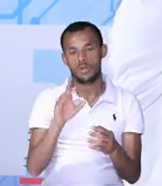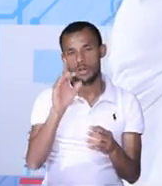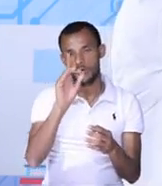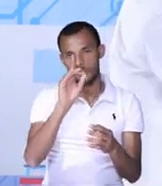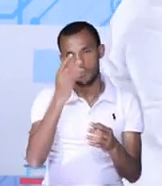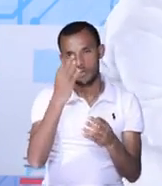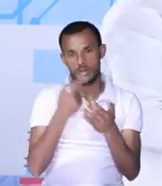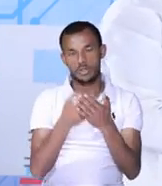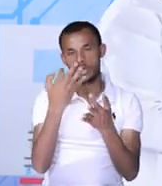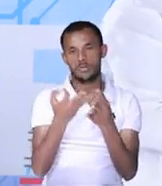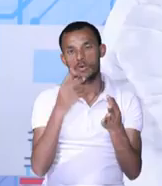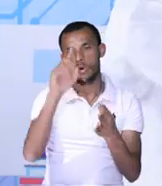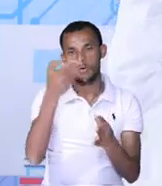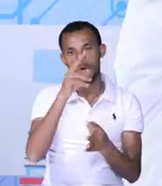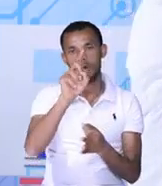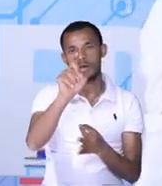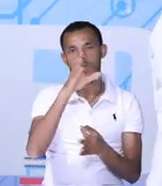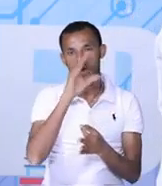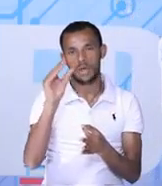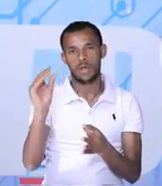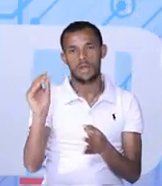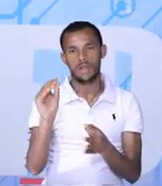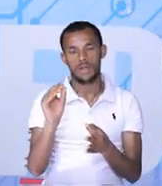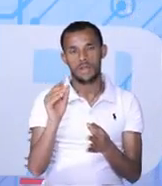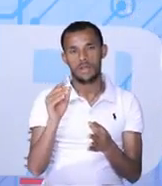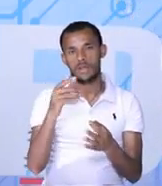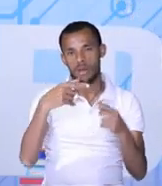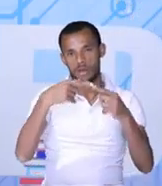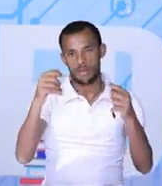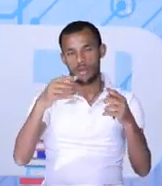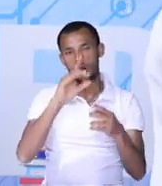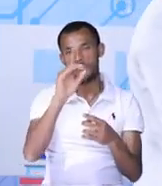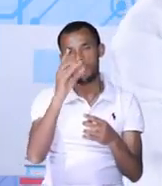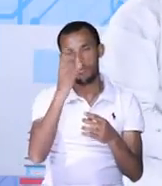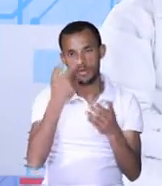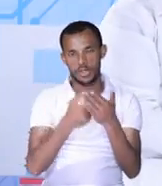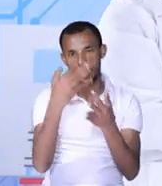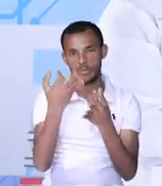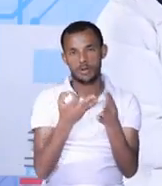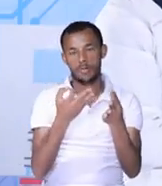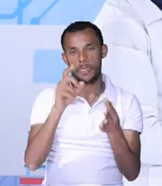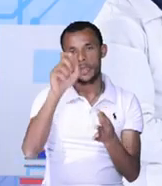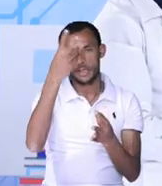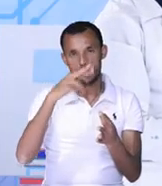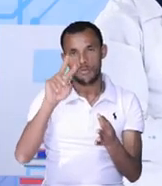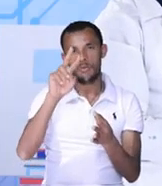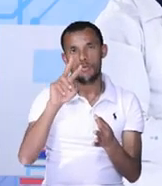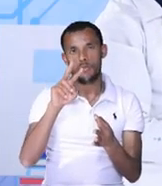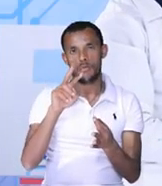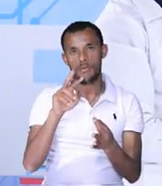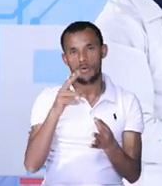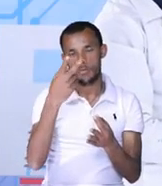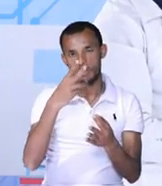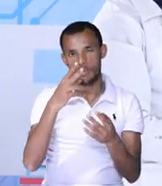of the expression, 1 over x, and the antiderivative of this expression, it is x to the power of, it's a power